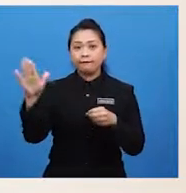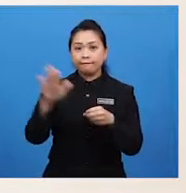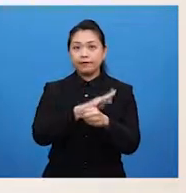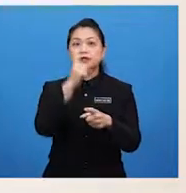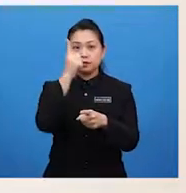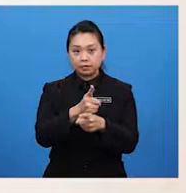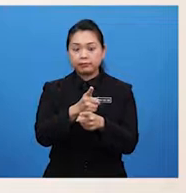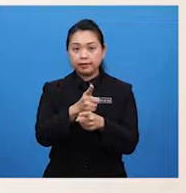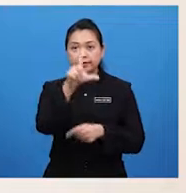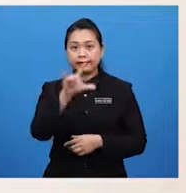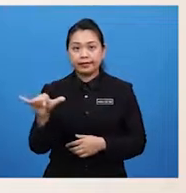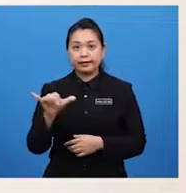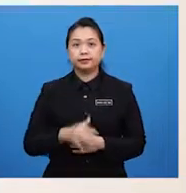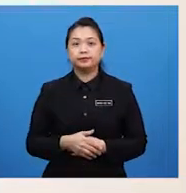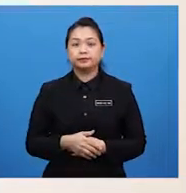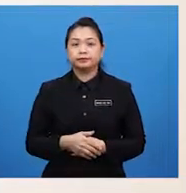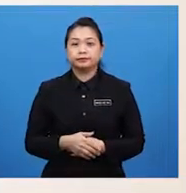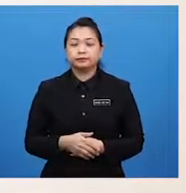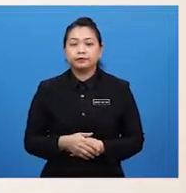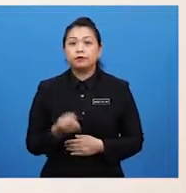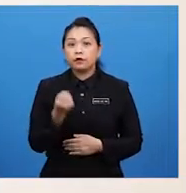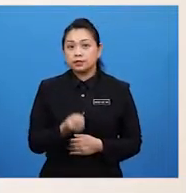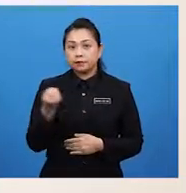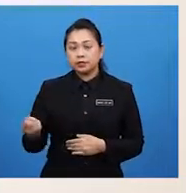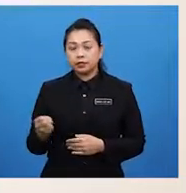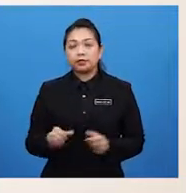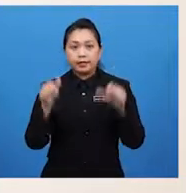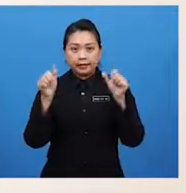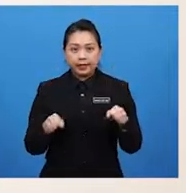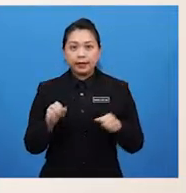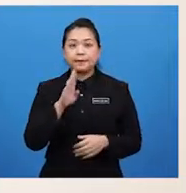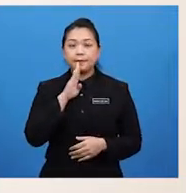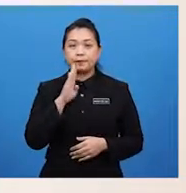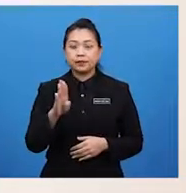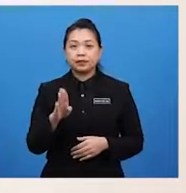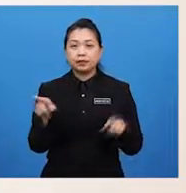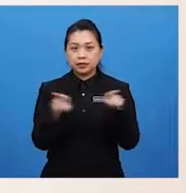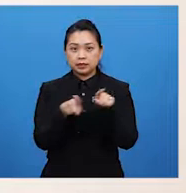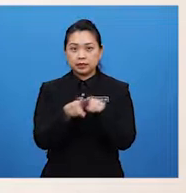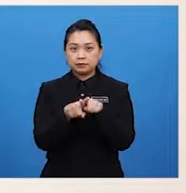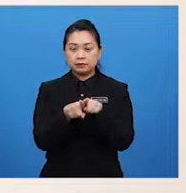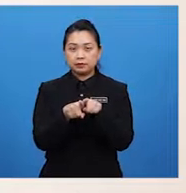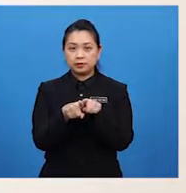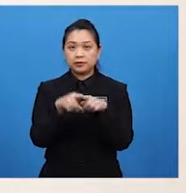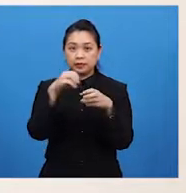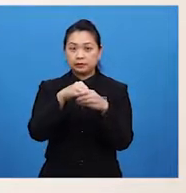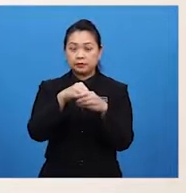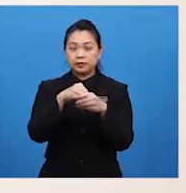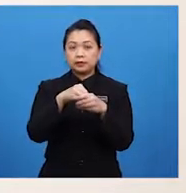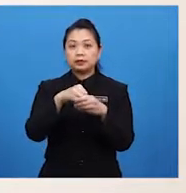Yes, the column for subject can be the same as the email in the